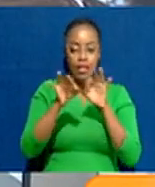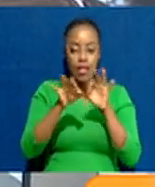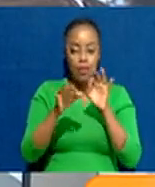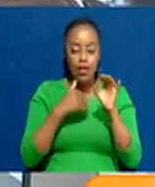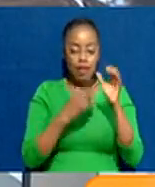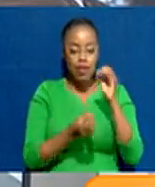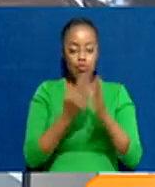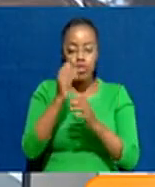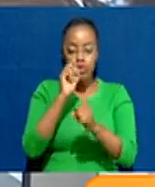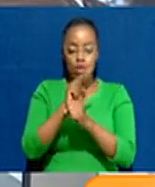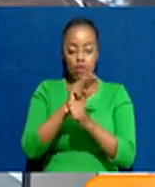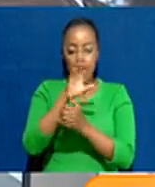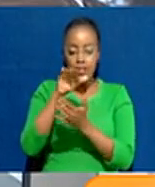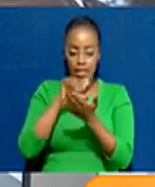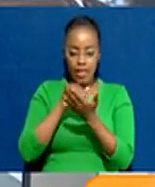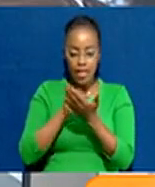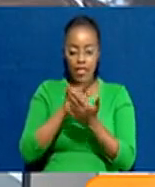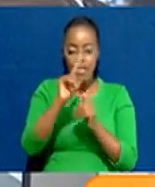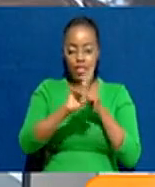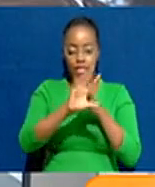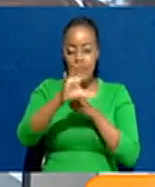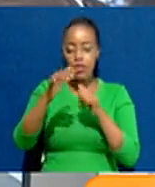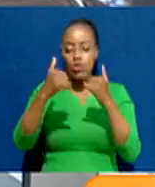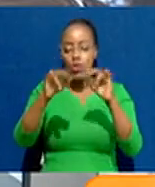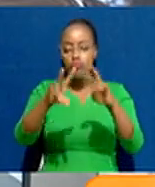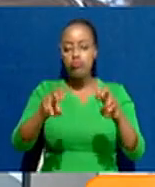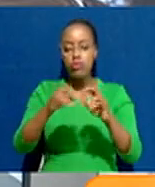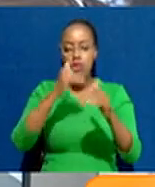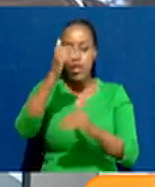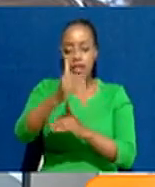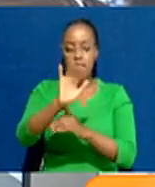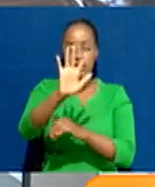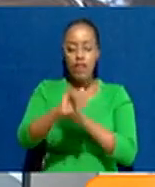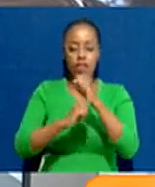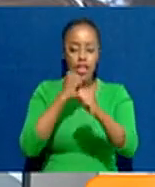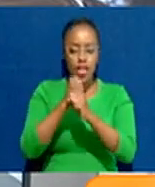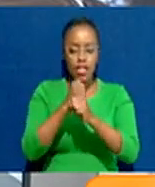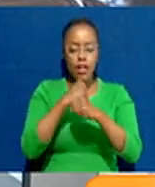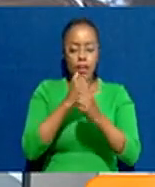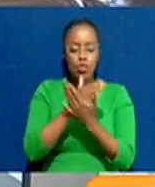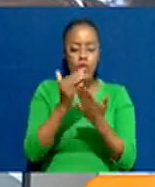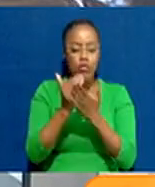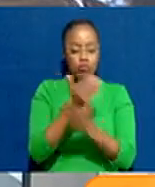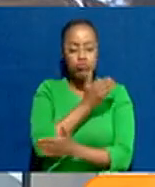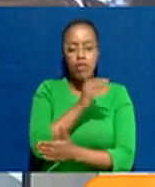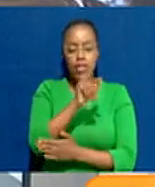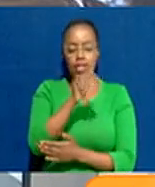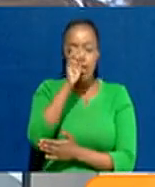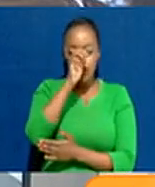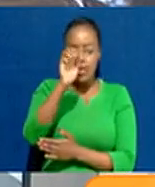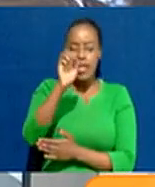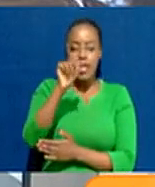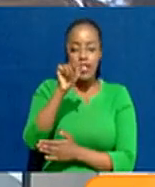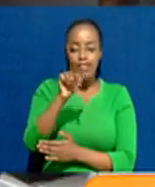12 sites across six counties to enhance surveillance for the next 5 years and ensure eradication of the neglected tropical